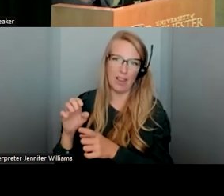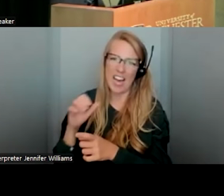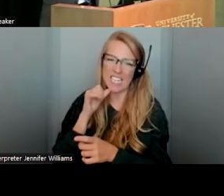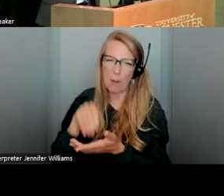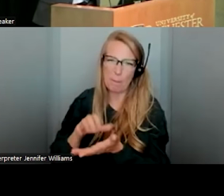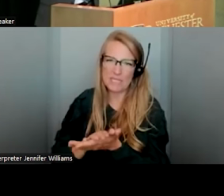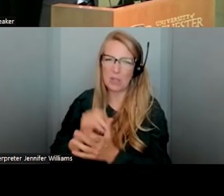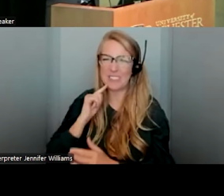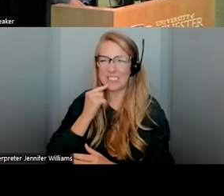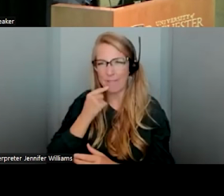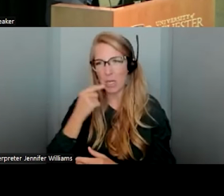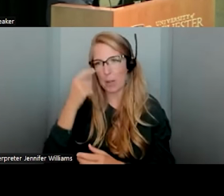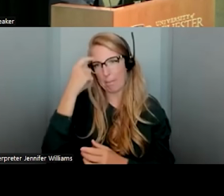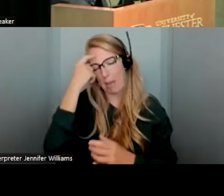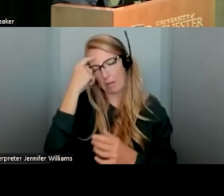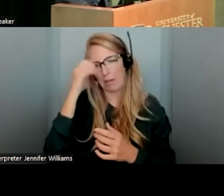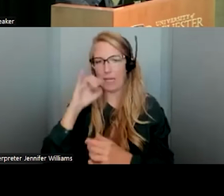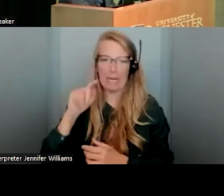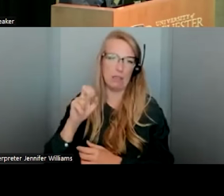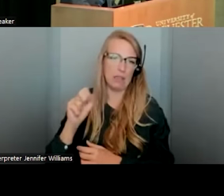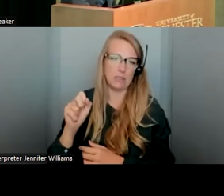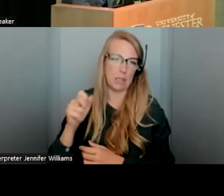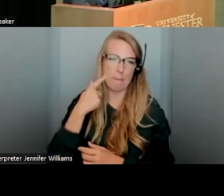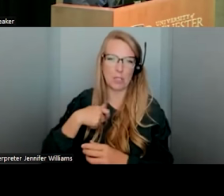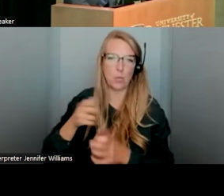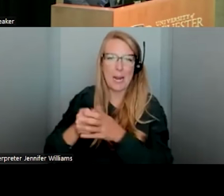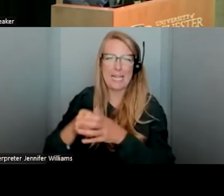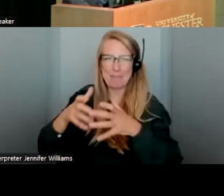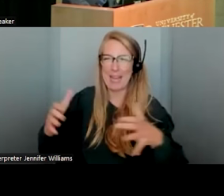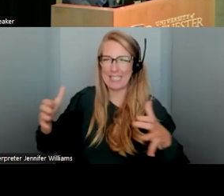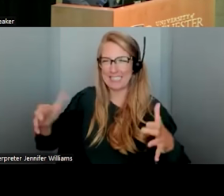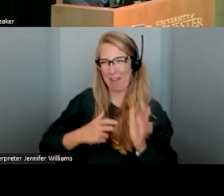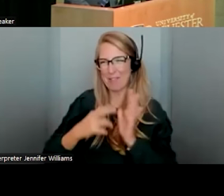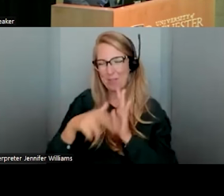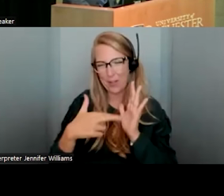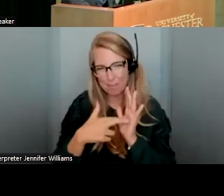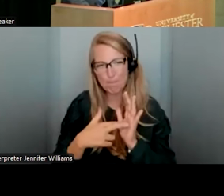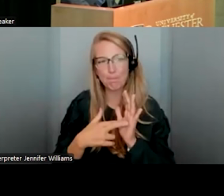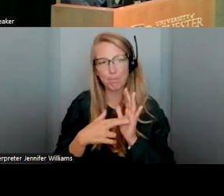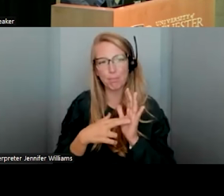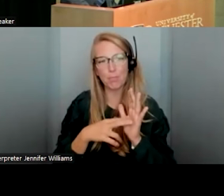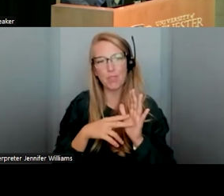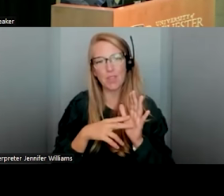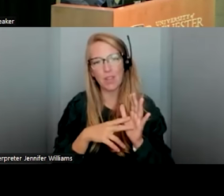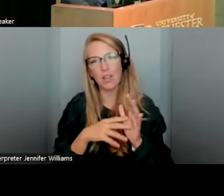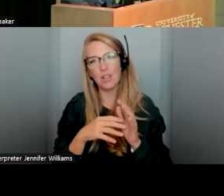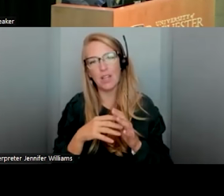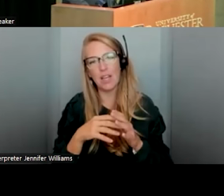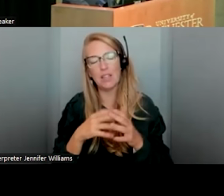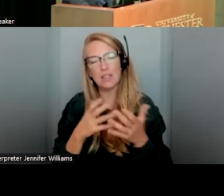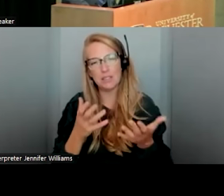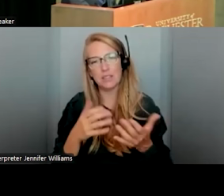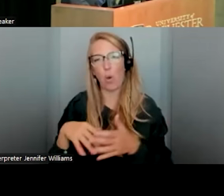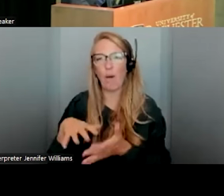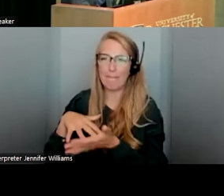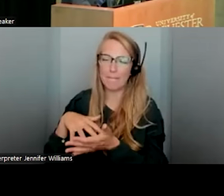illness because we keep expanding our focus on more and more. And I offered this as a